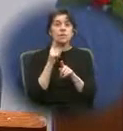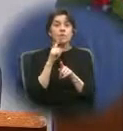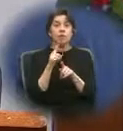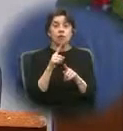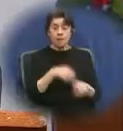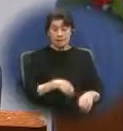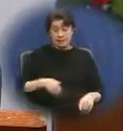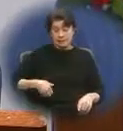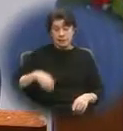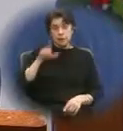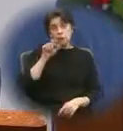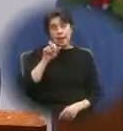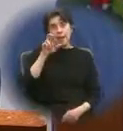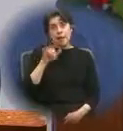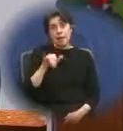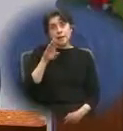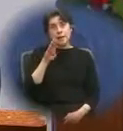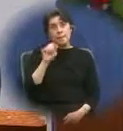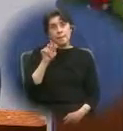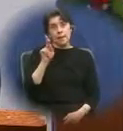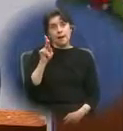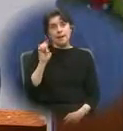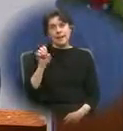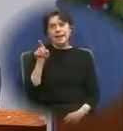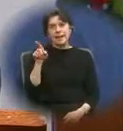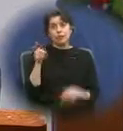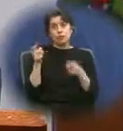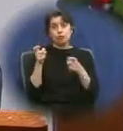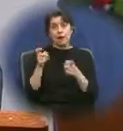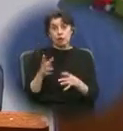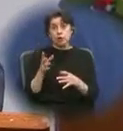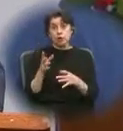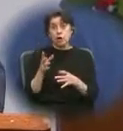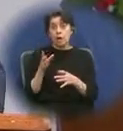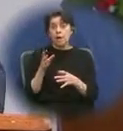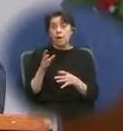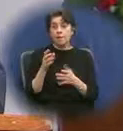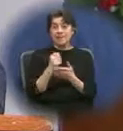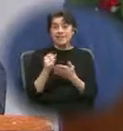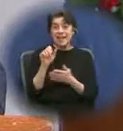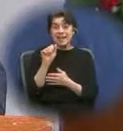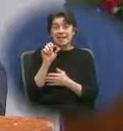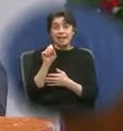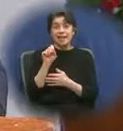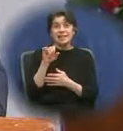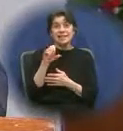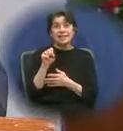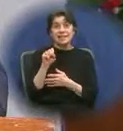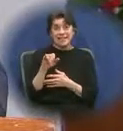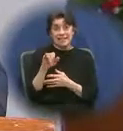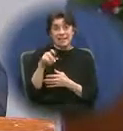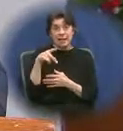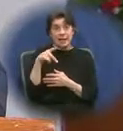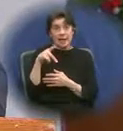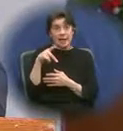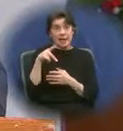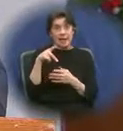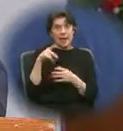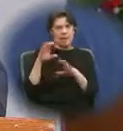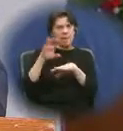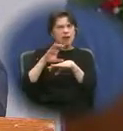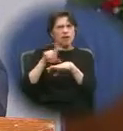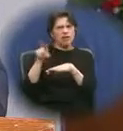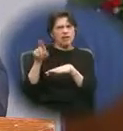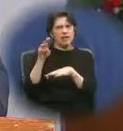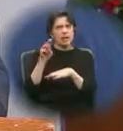its director and pastor of St. Clair of Assisi Parish in Monroe, I thank you for taking the time to share with us